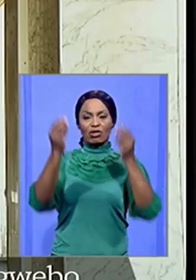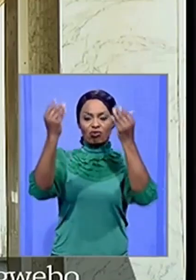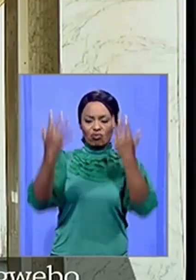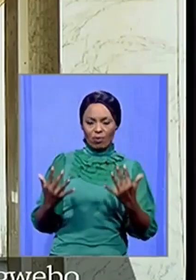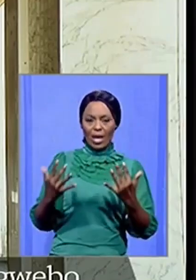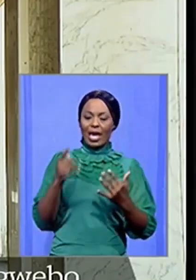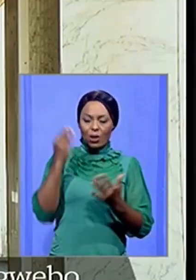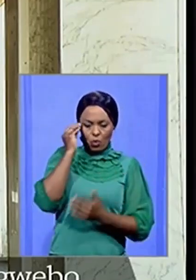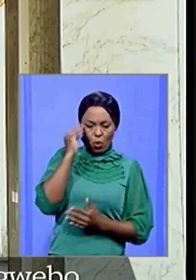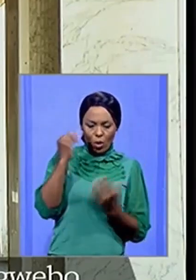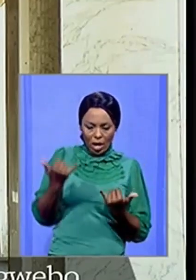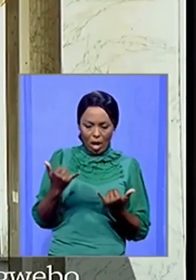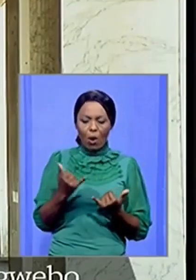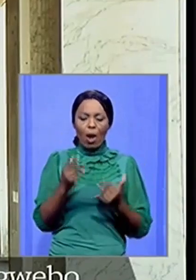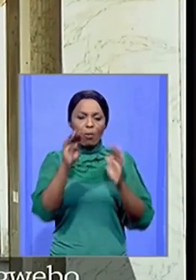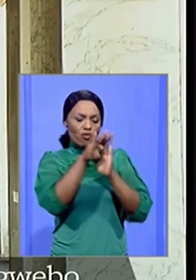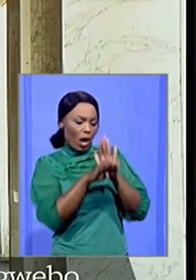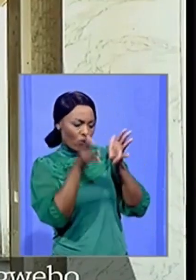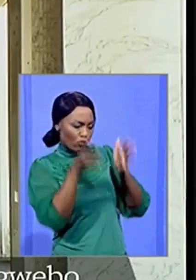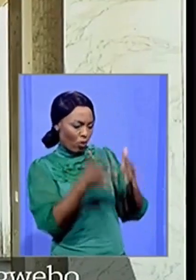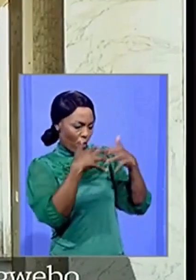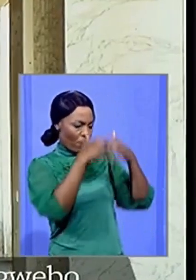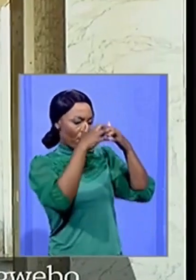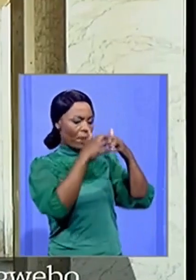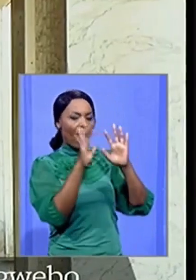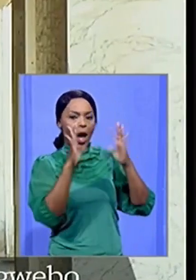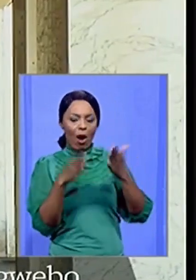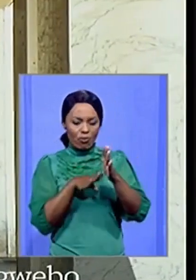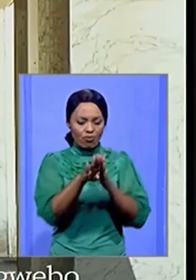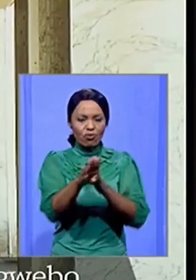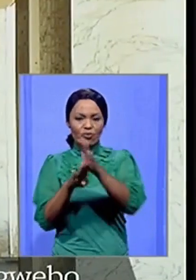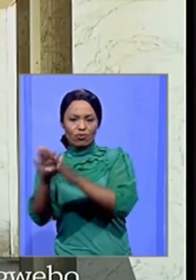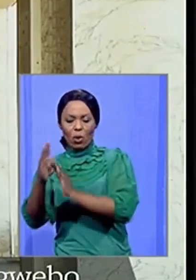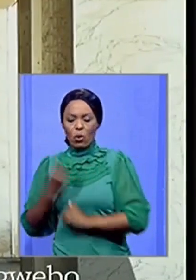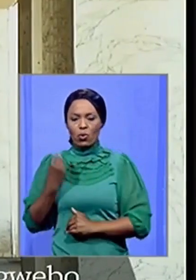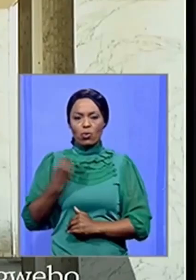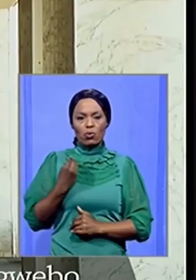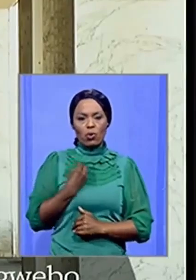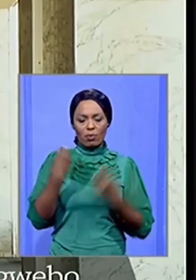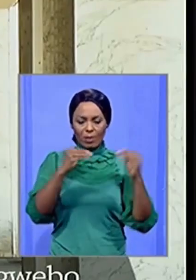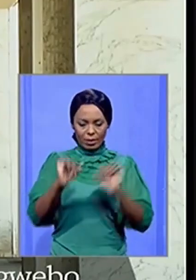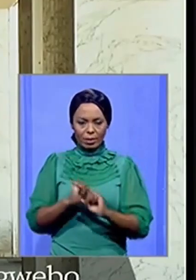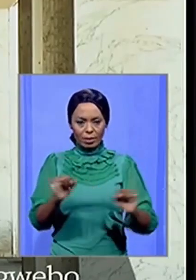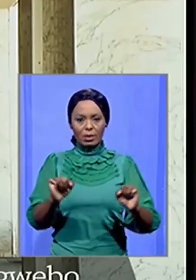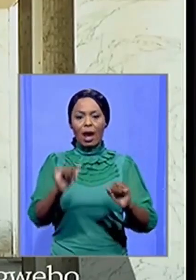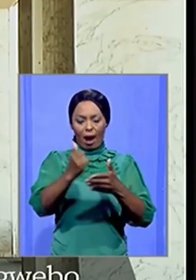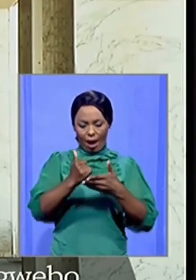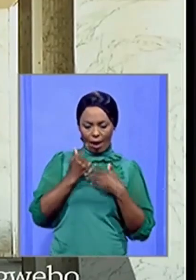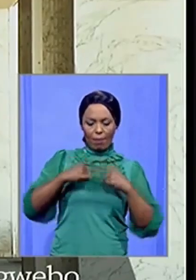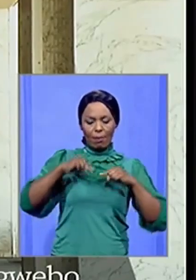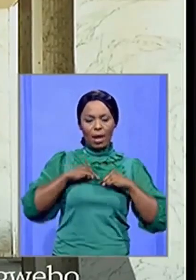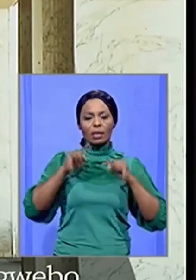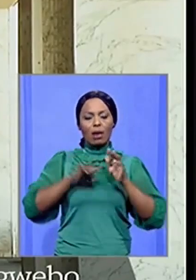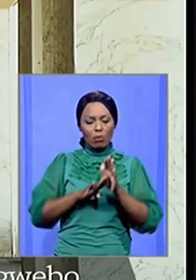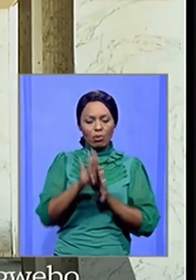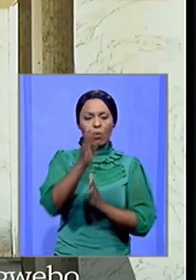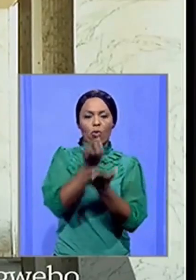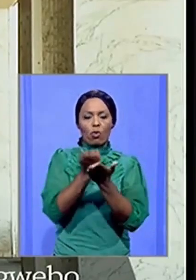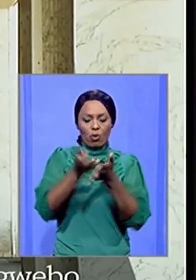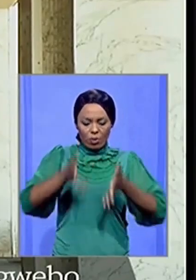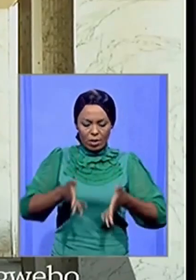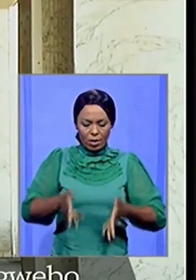mofuta o tsena wa program mme ba re thuse gore re ba ntshetsa jwang pele ba hole mme ba re thuse ka kgolo ya moruo ya province ka go